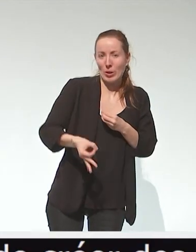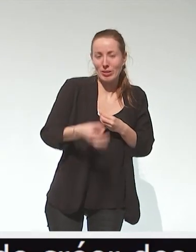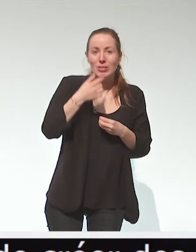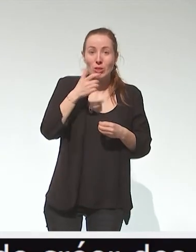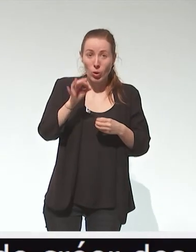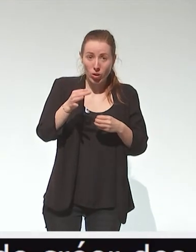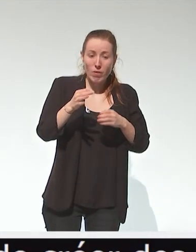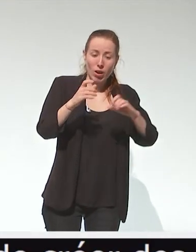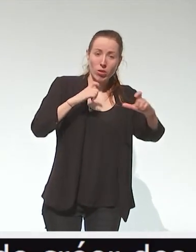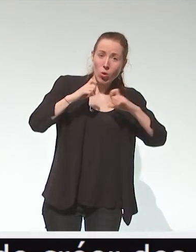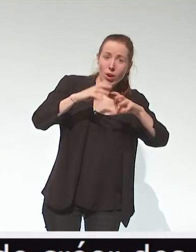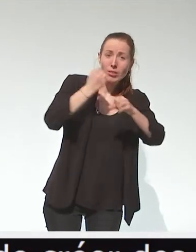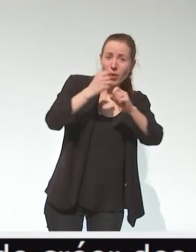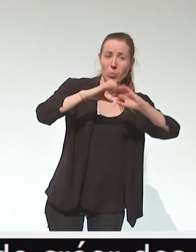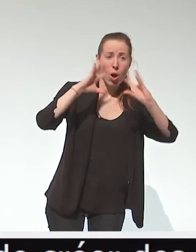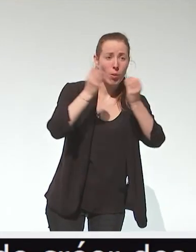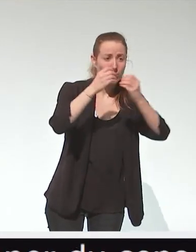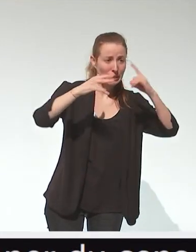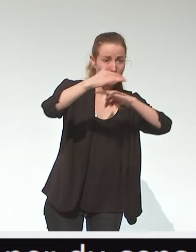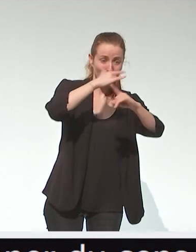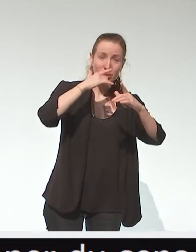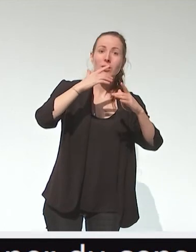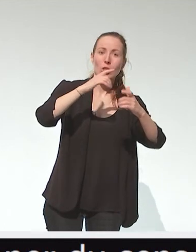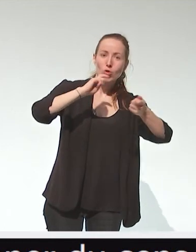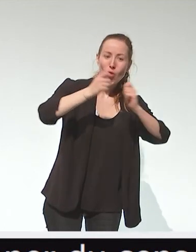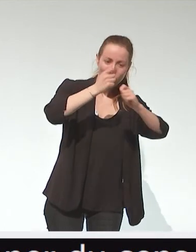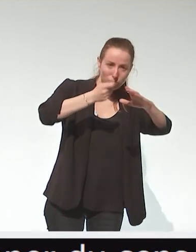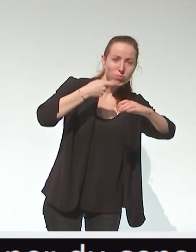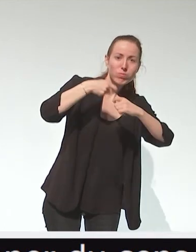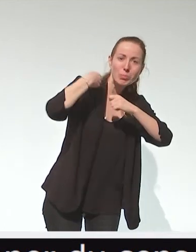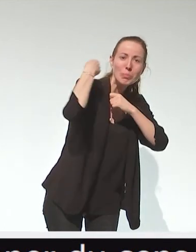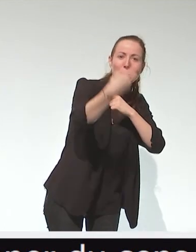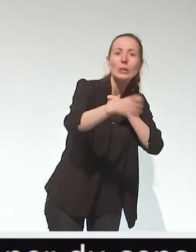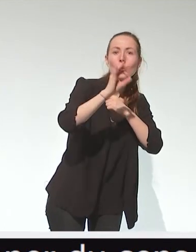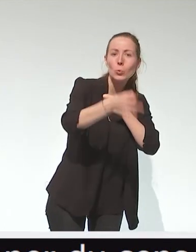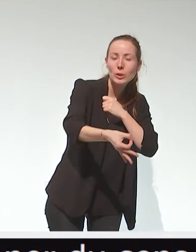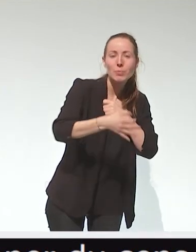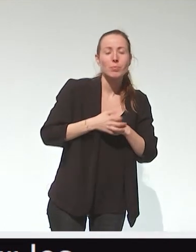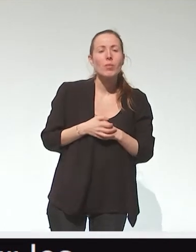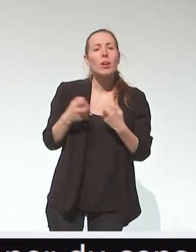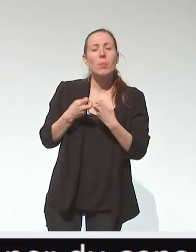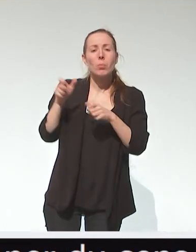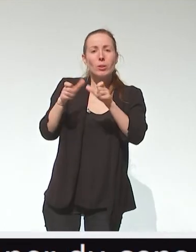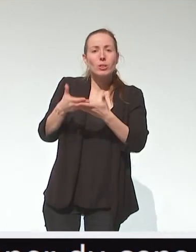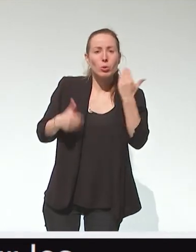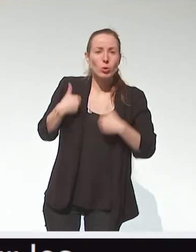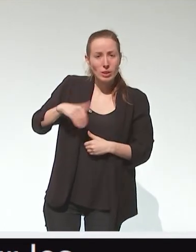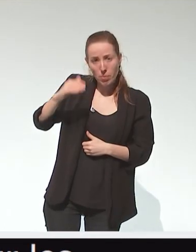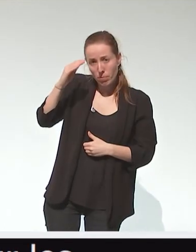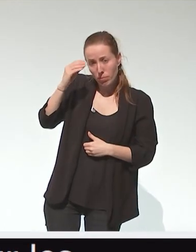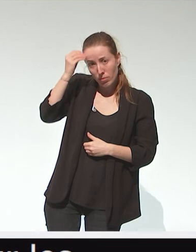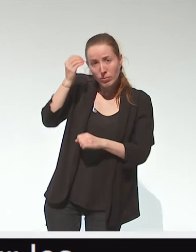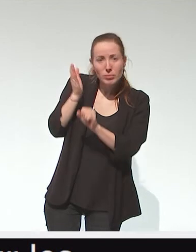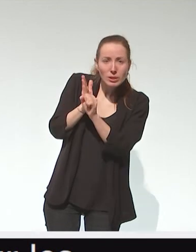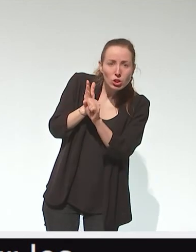sure that assistance is fraught with meaning. Make sure it's sustainable. We need to provide assistance to PWDs so they can